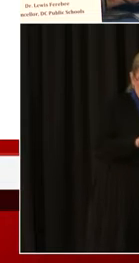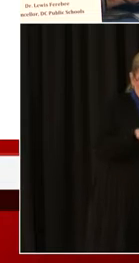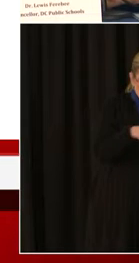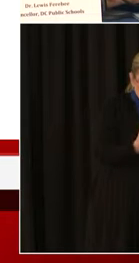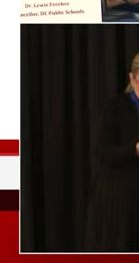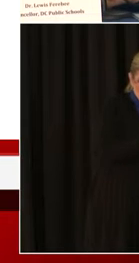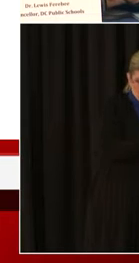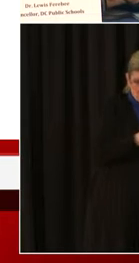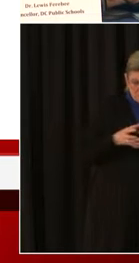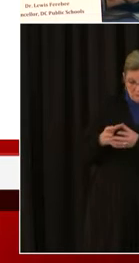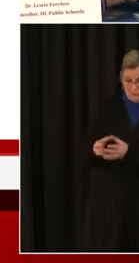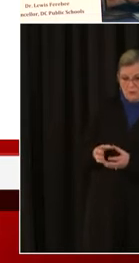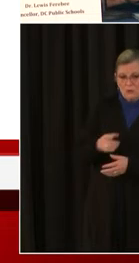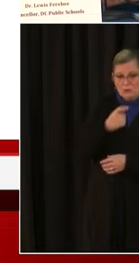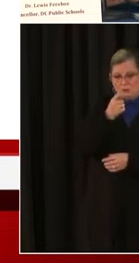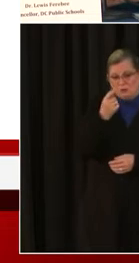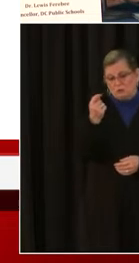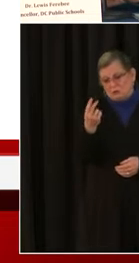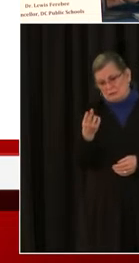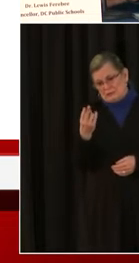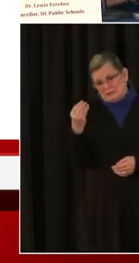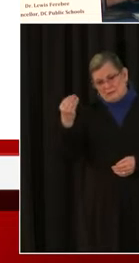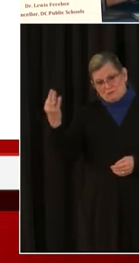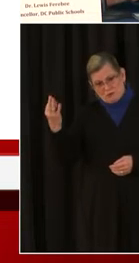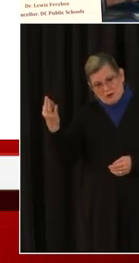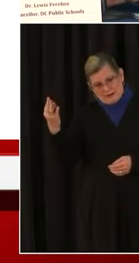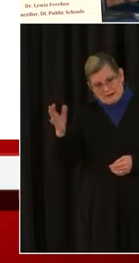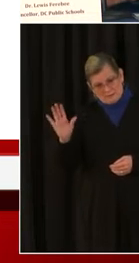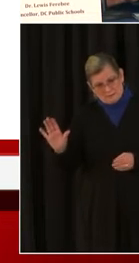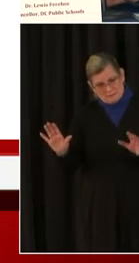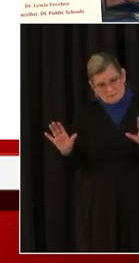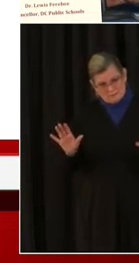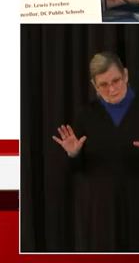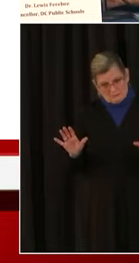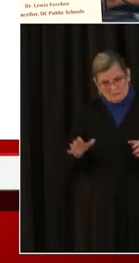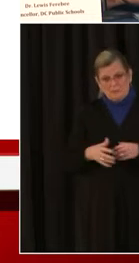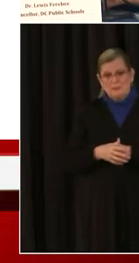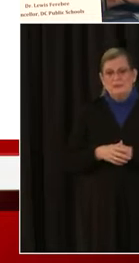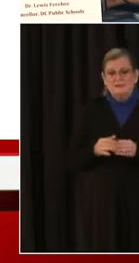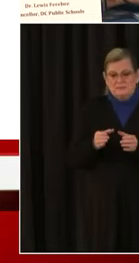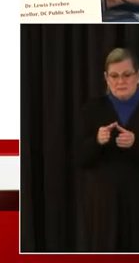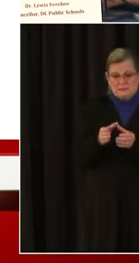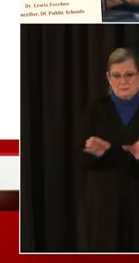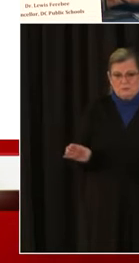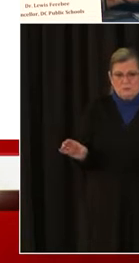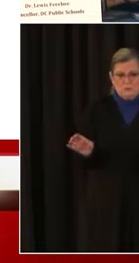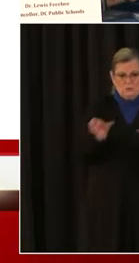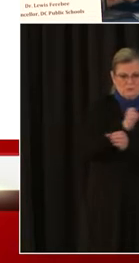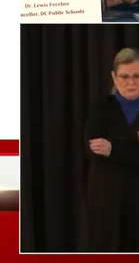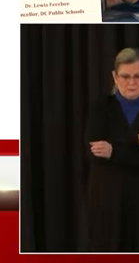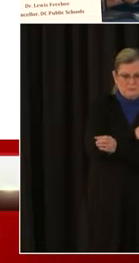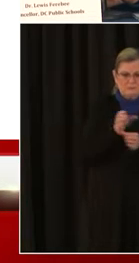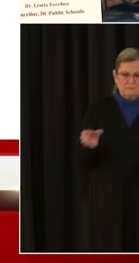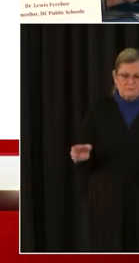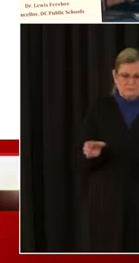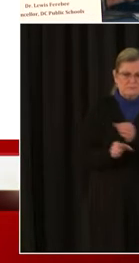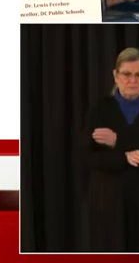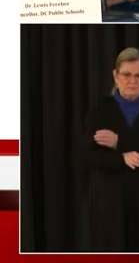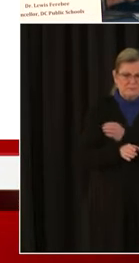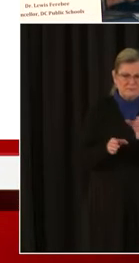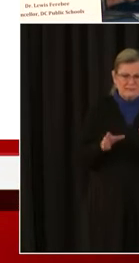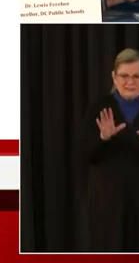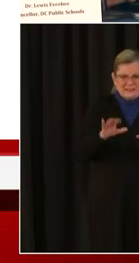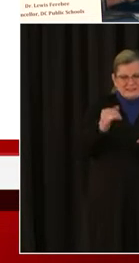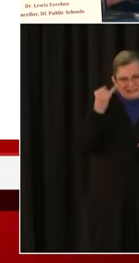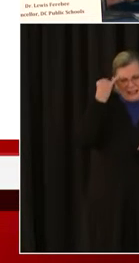teacher on Thursday and Friday, or 2 cohorts could be split among 2 teachers. The idea here is to